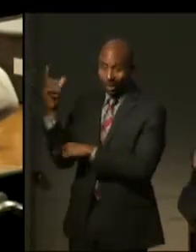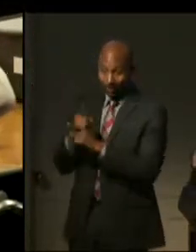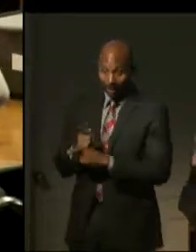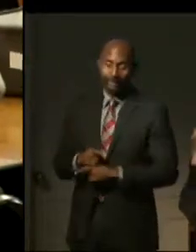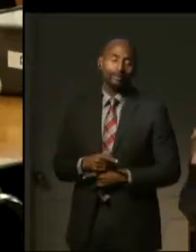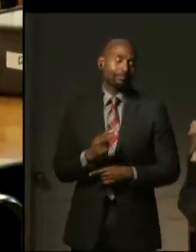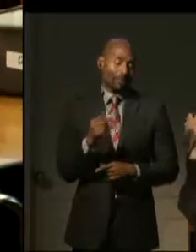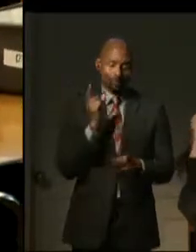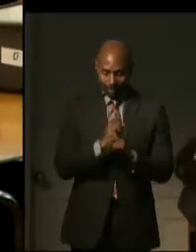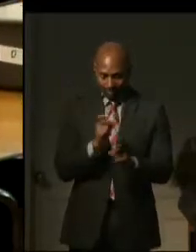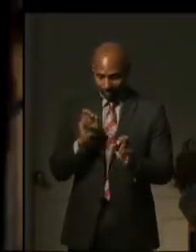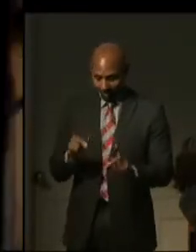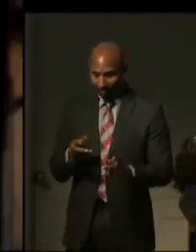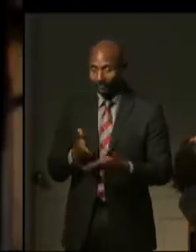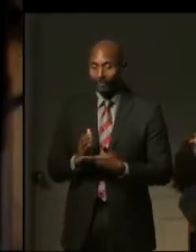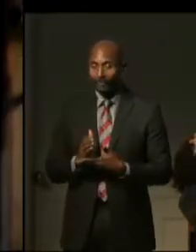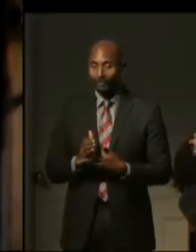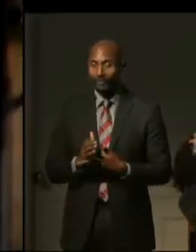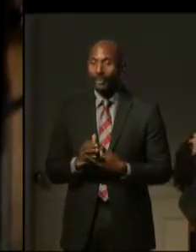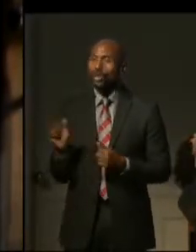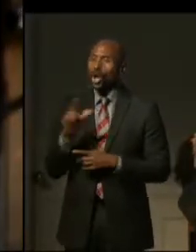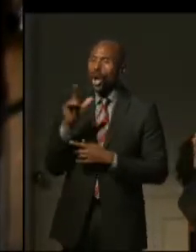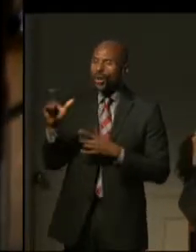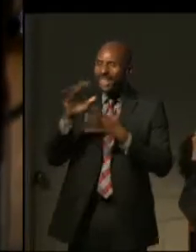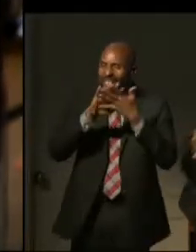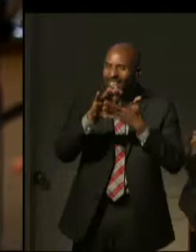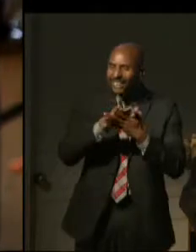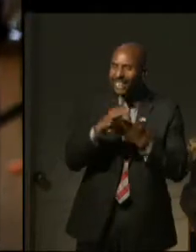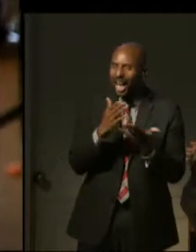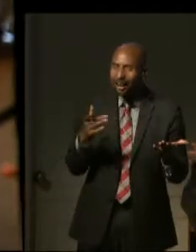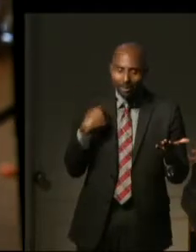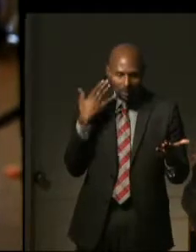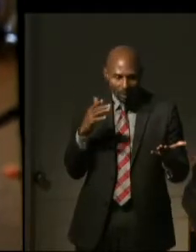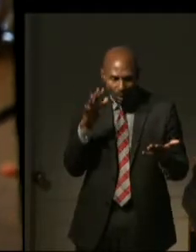of these mystery objects have in common then?